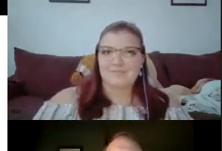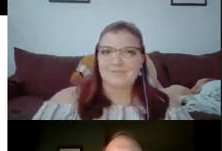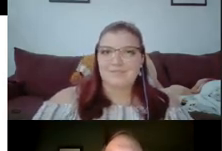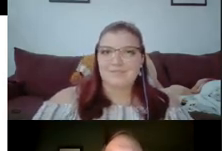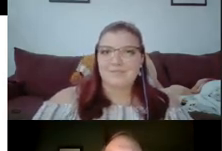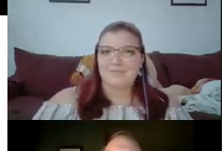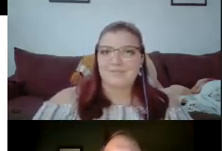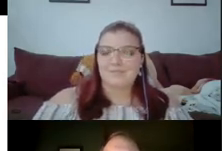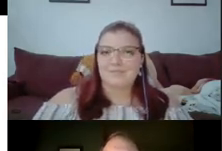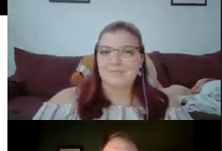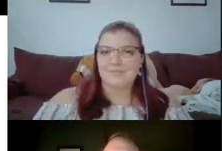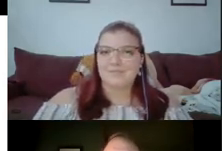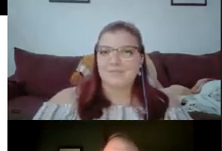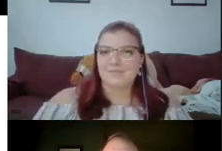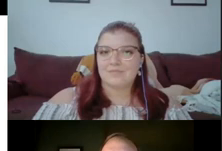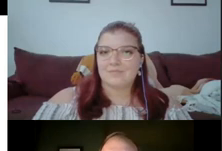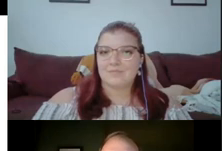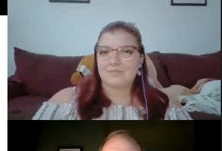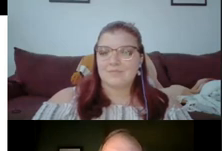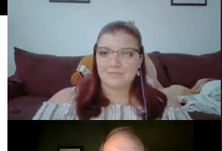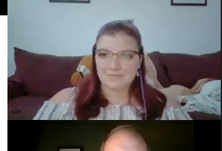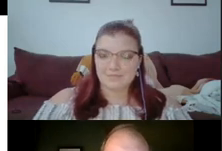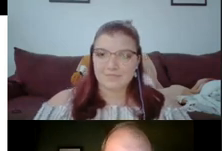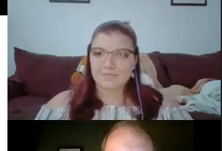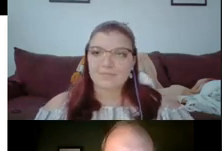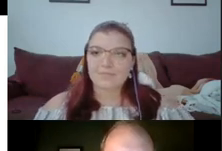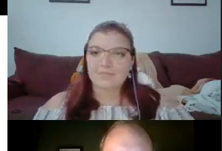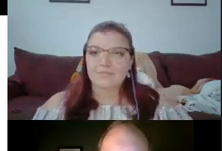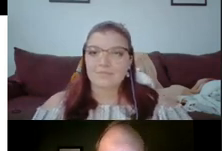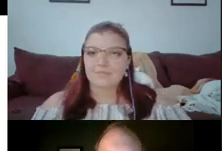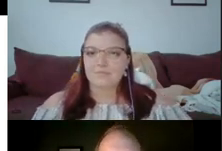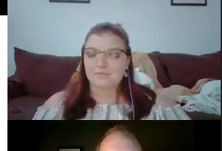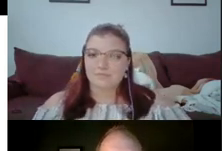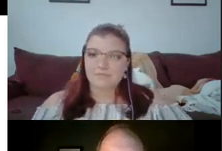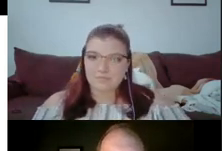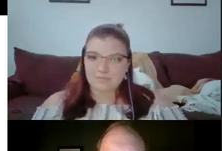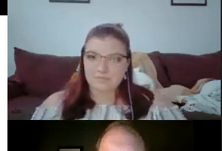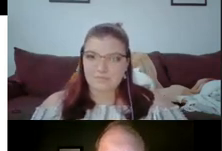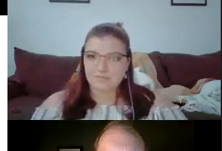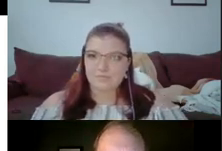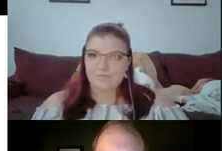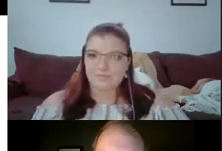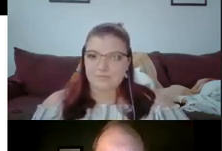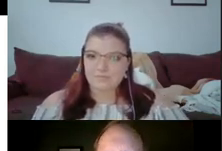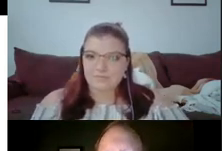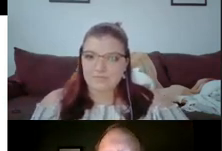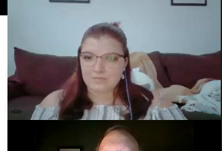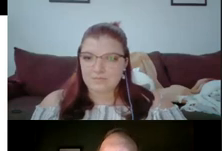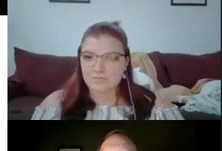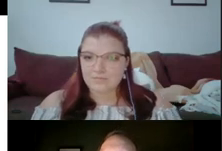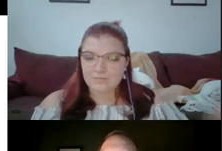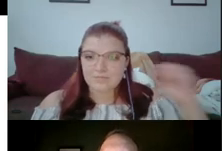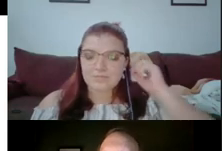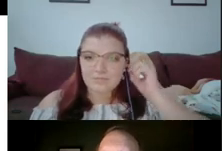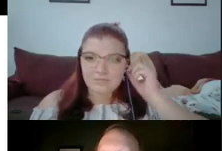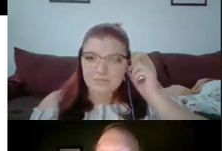Sweden Township, the college seemed like an elite institution that they saw no reason to fund. And there was a vote as to whether